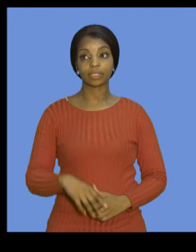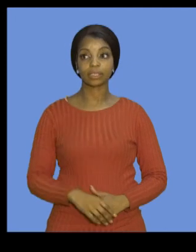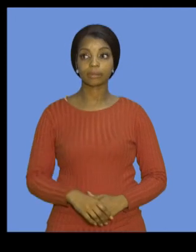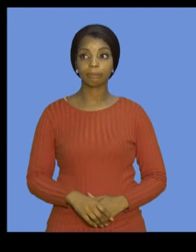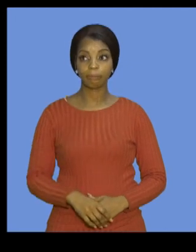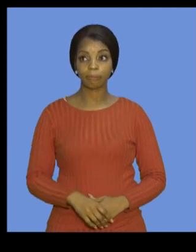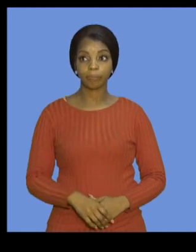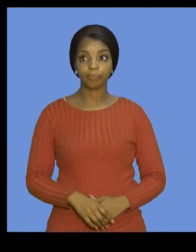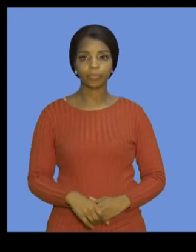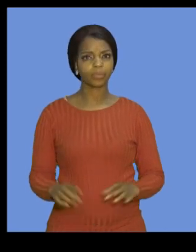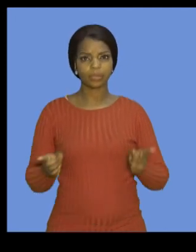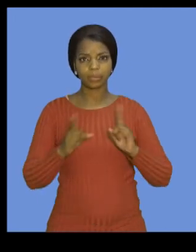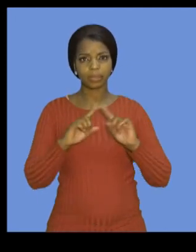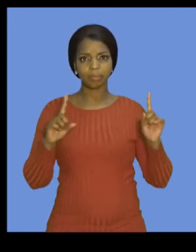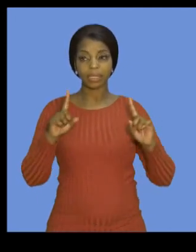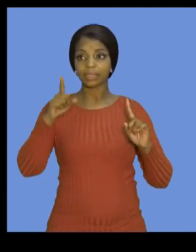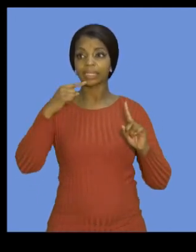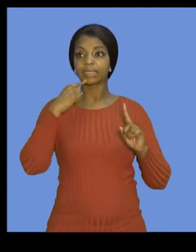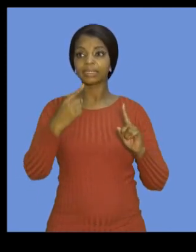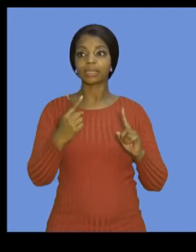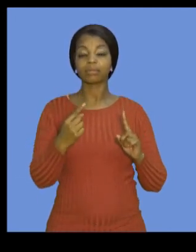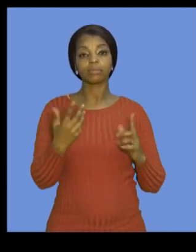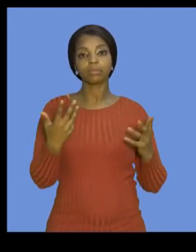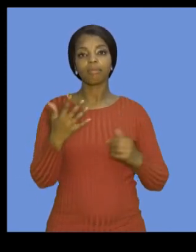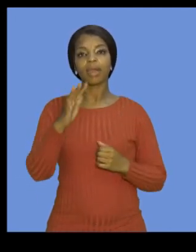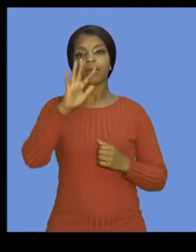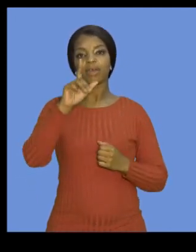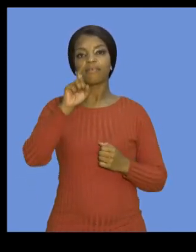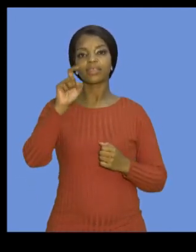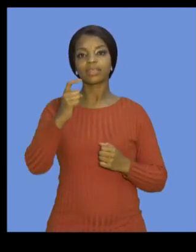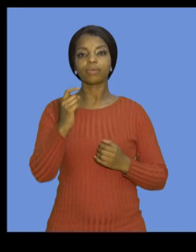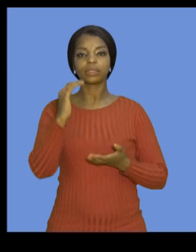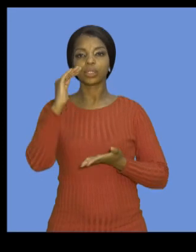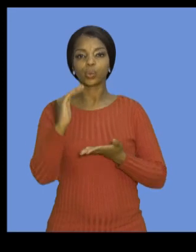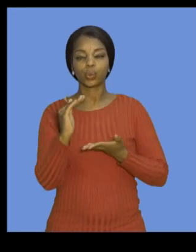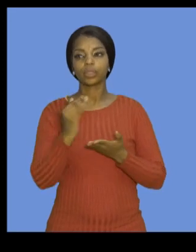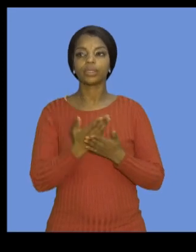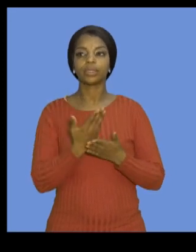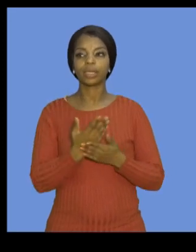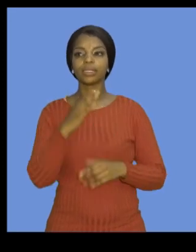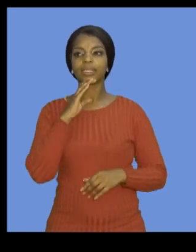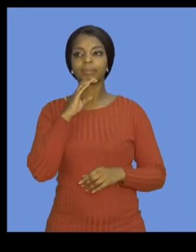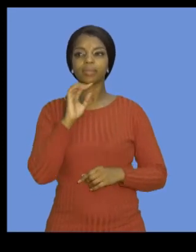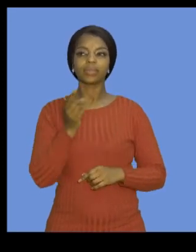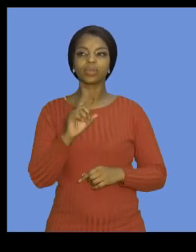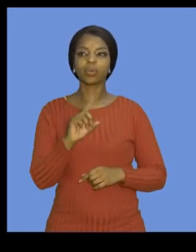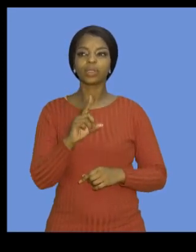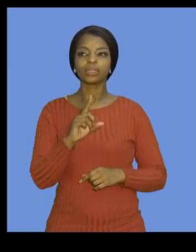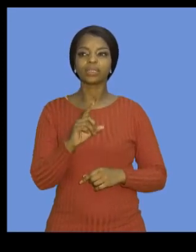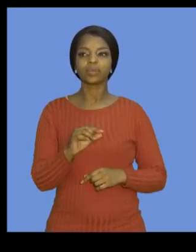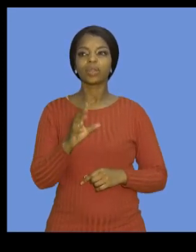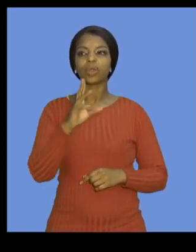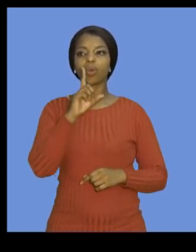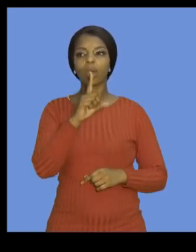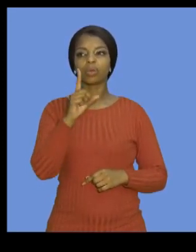937 and 50 cents, right? But they're saying we're gonna give you 5,000 less than this. So meaning this will be